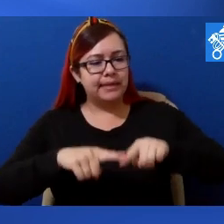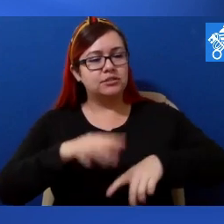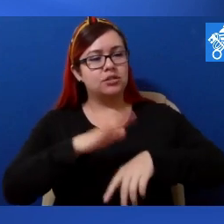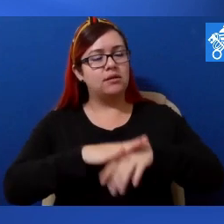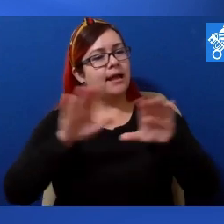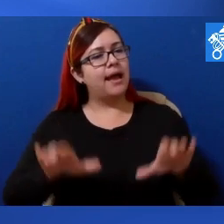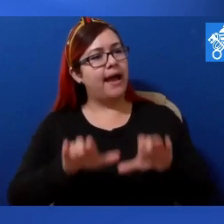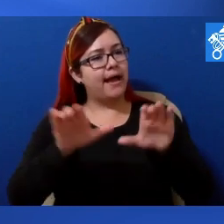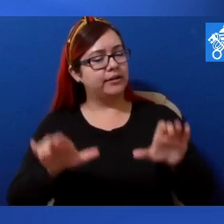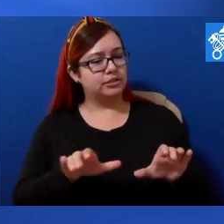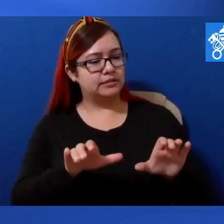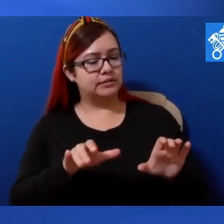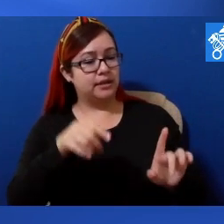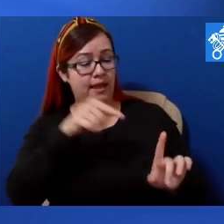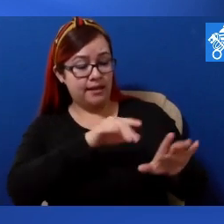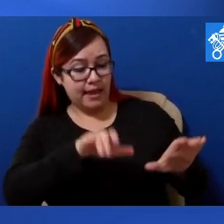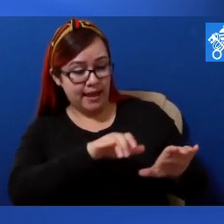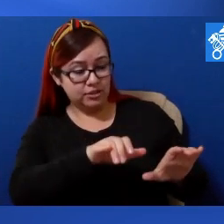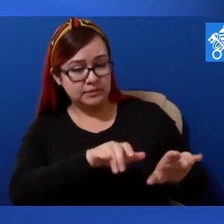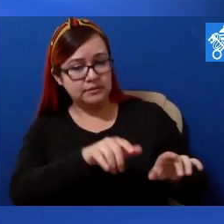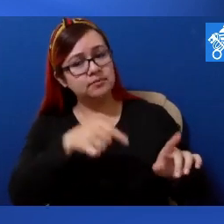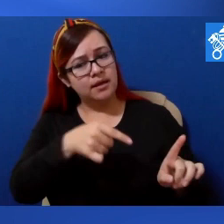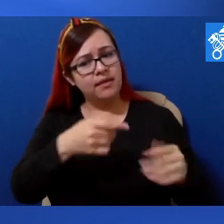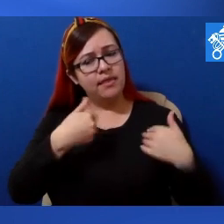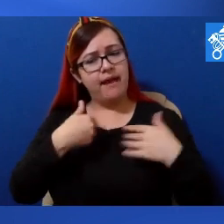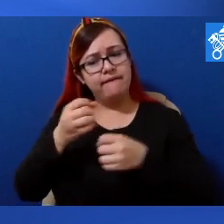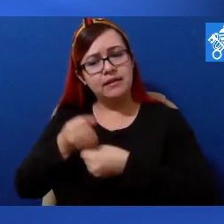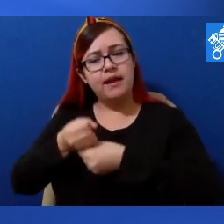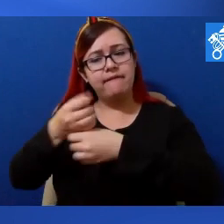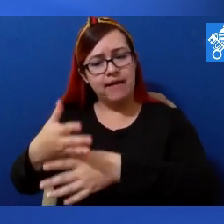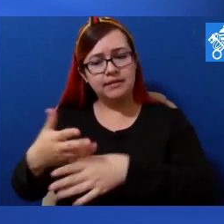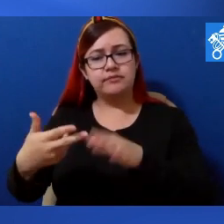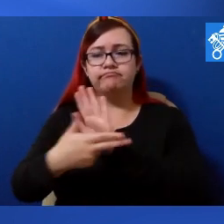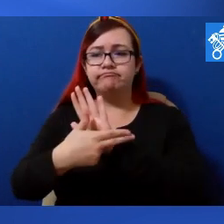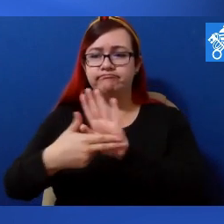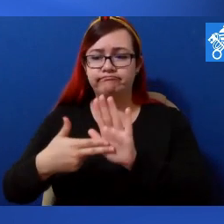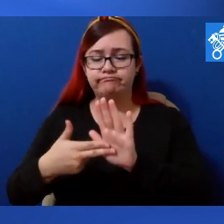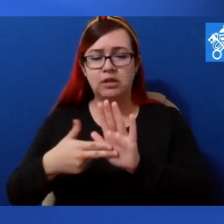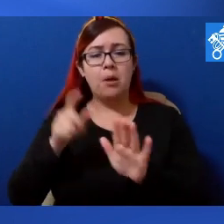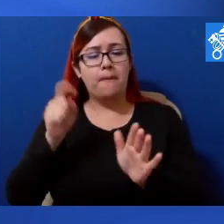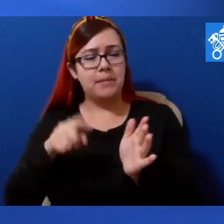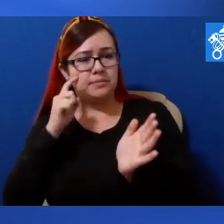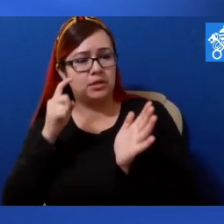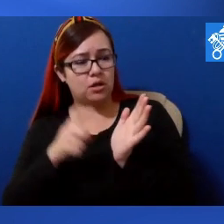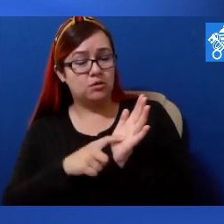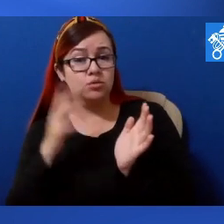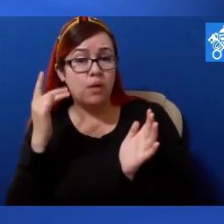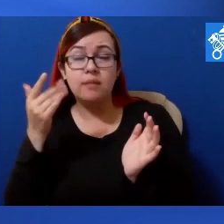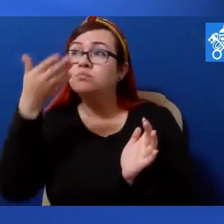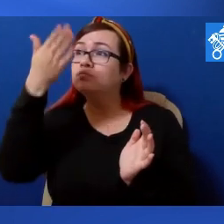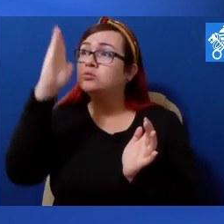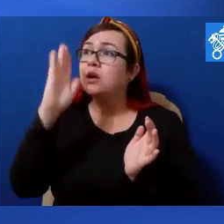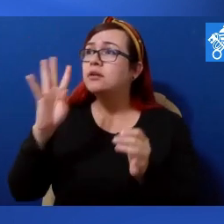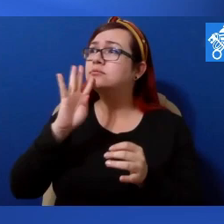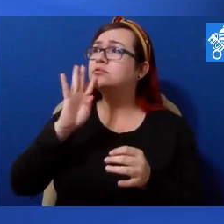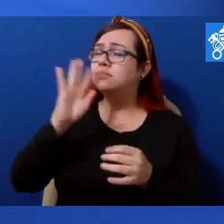It is based on actions, and actions have an affective connotation which must